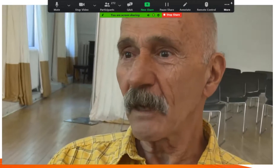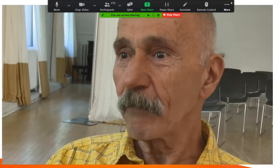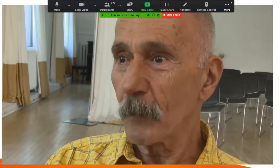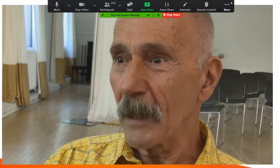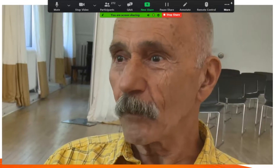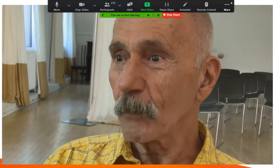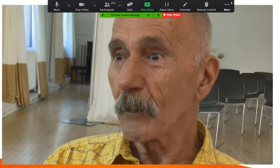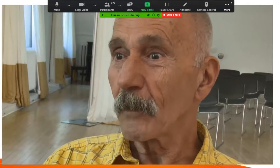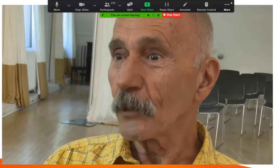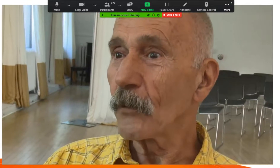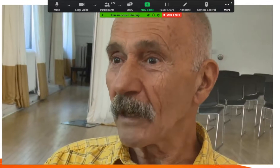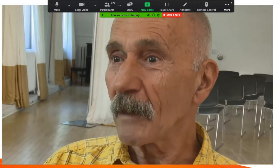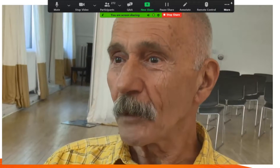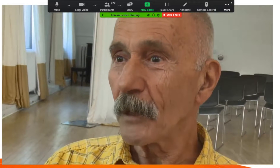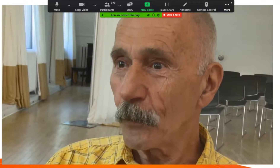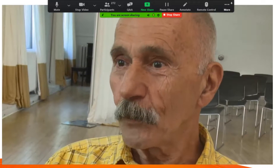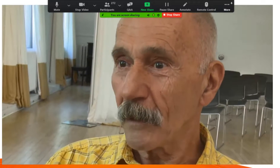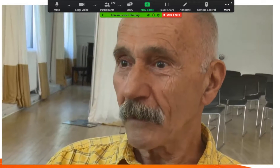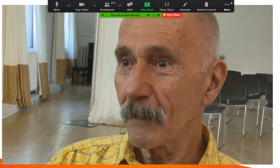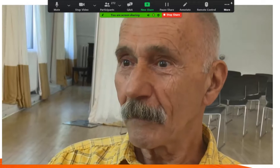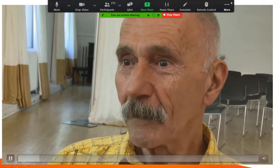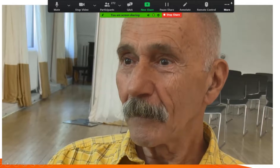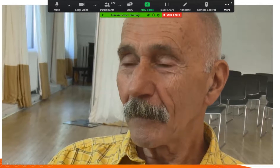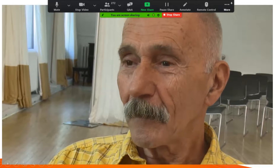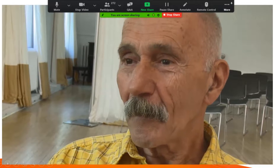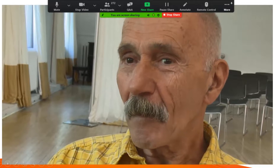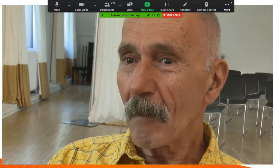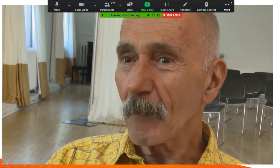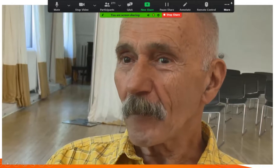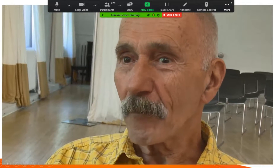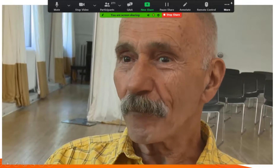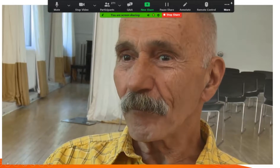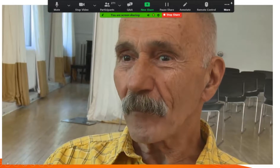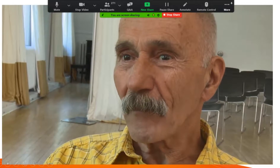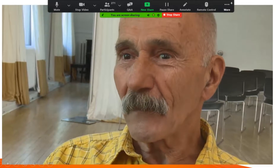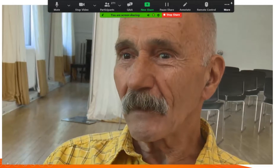is the time from now until the time that I do die.